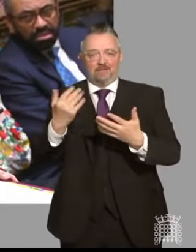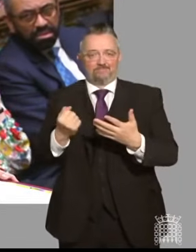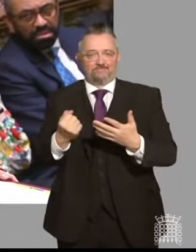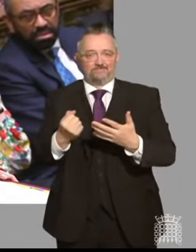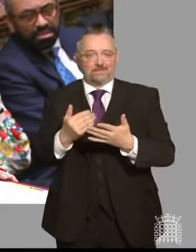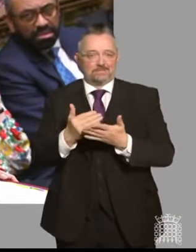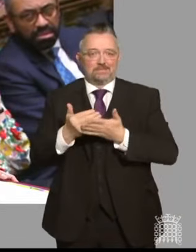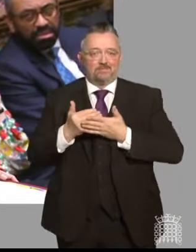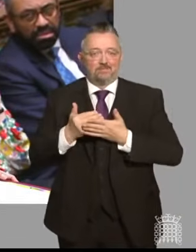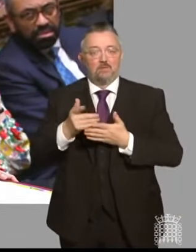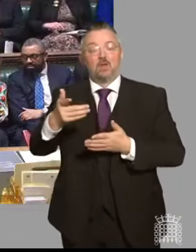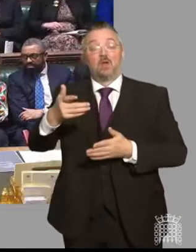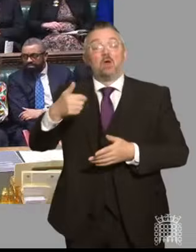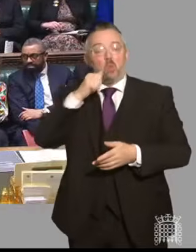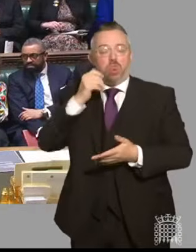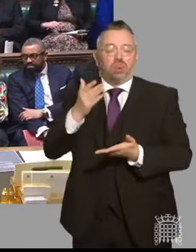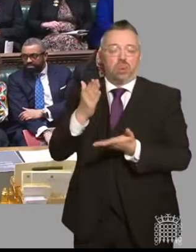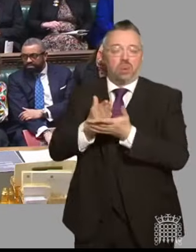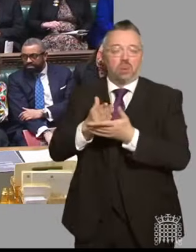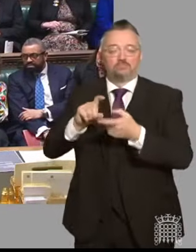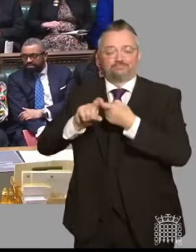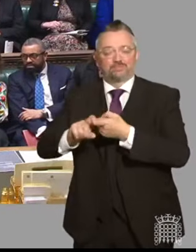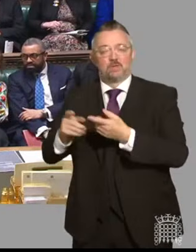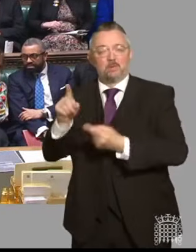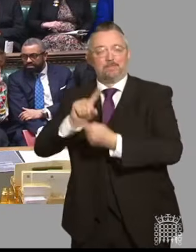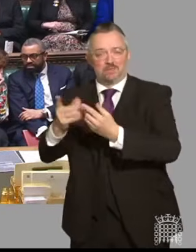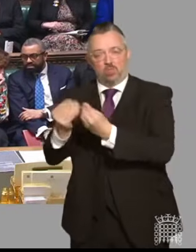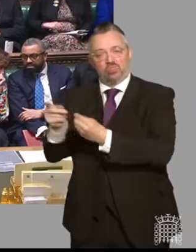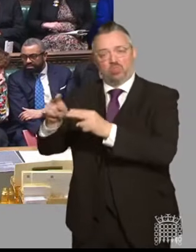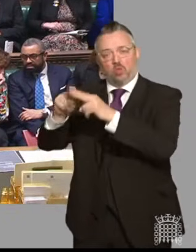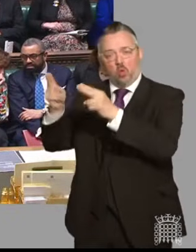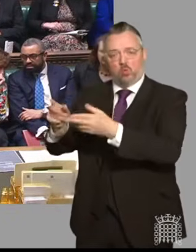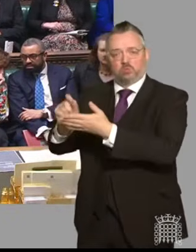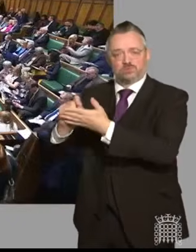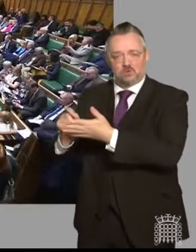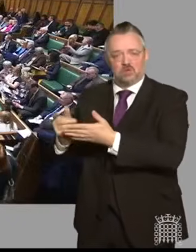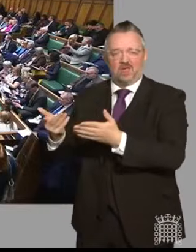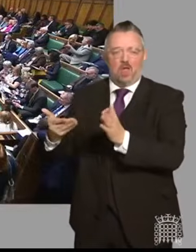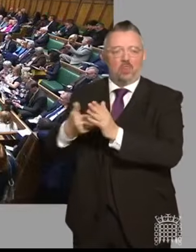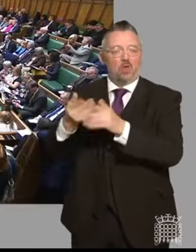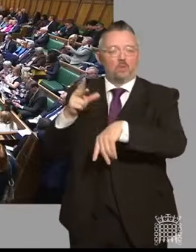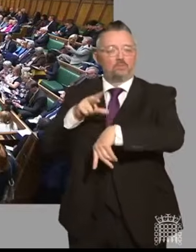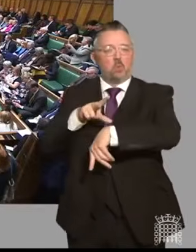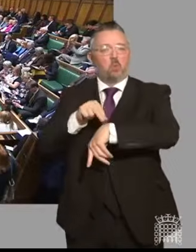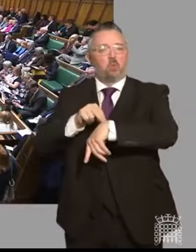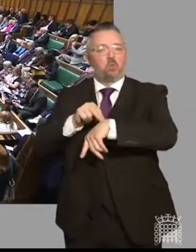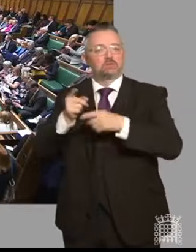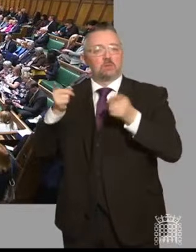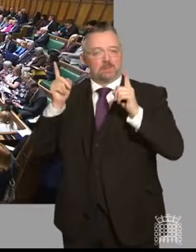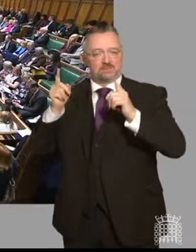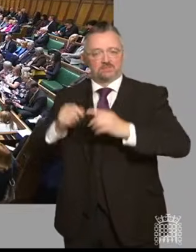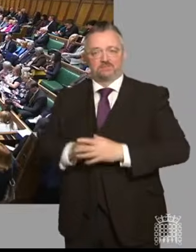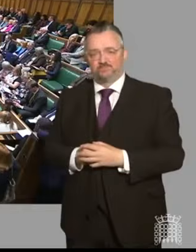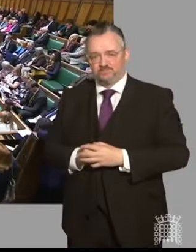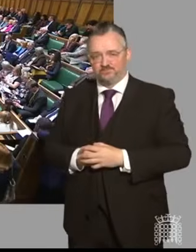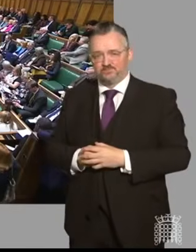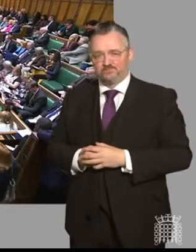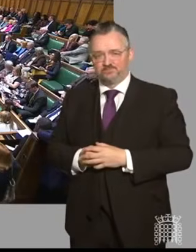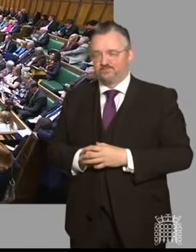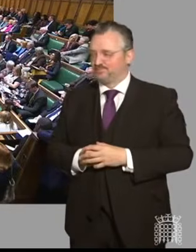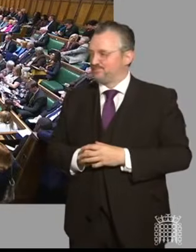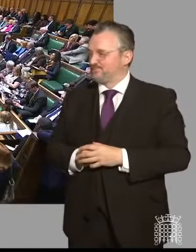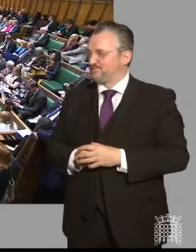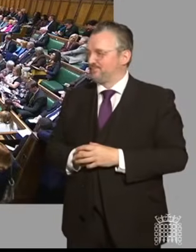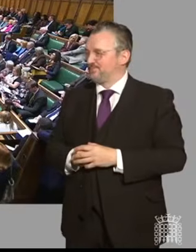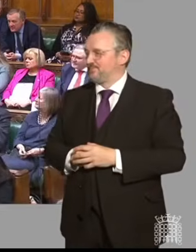or relevant policing ministers to discuss his concerns. Kate Osborne. Thank you, Mr. Speaker. I heard the Prime Minister's responses to the Leader of